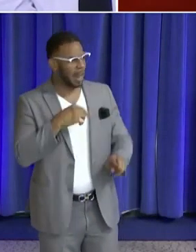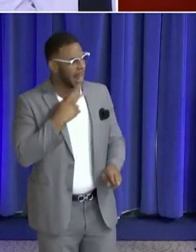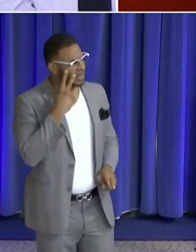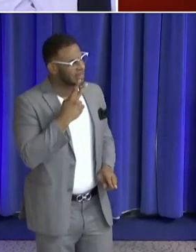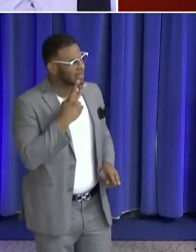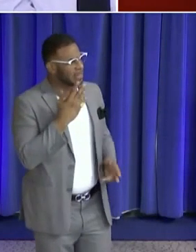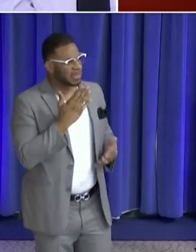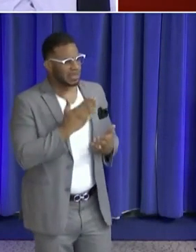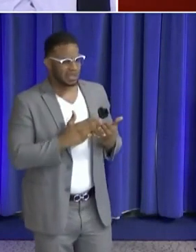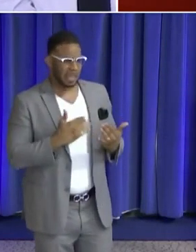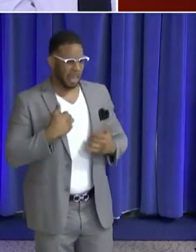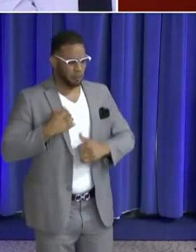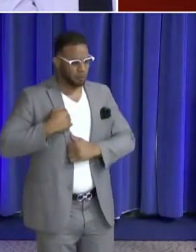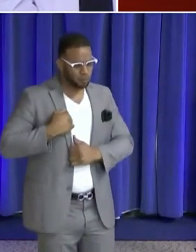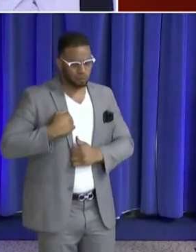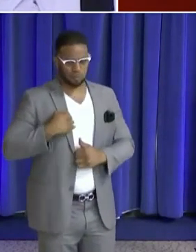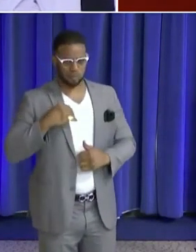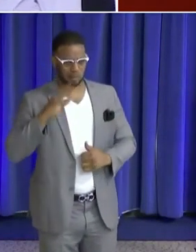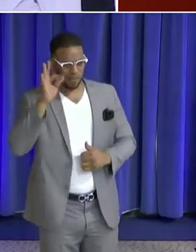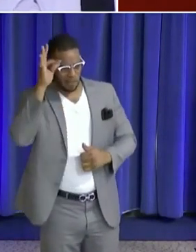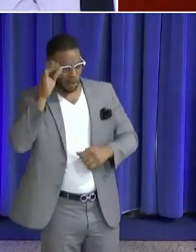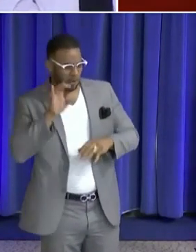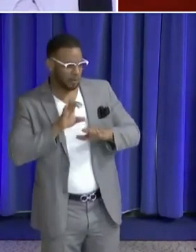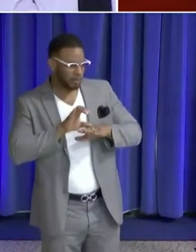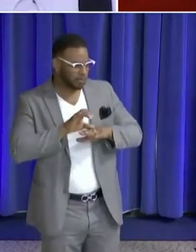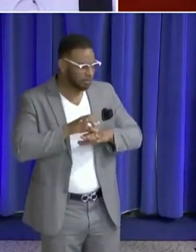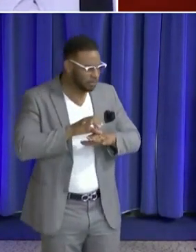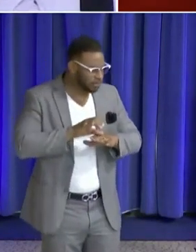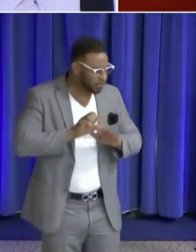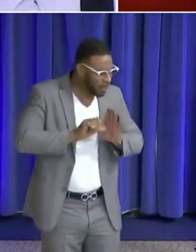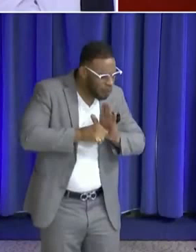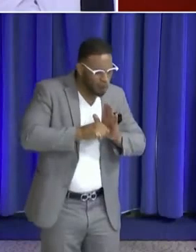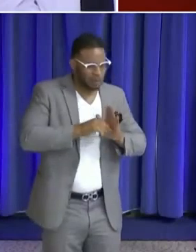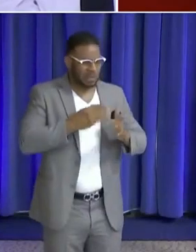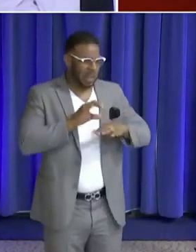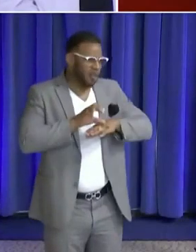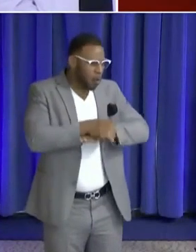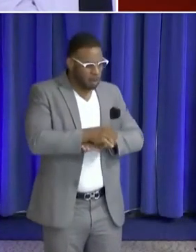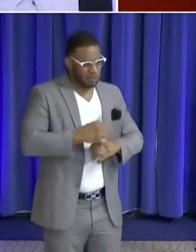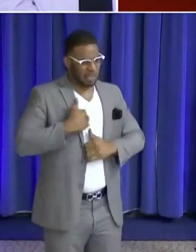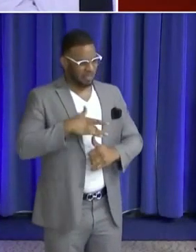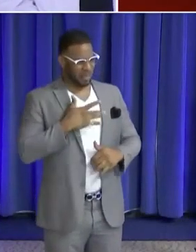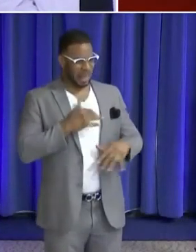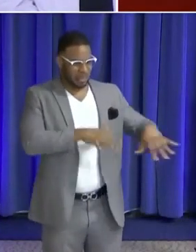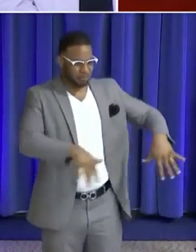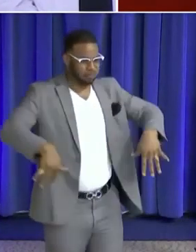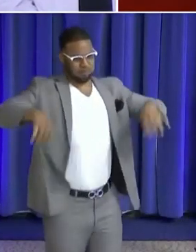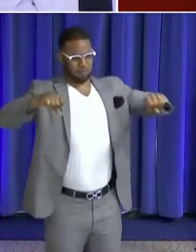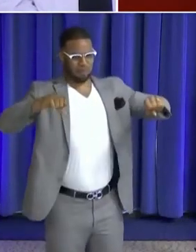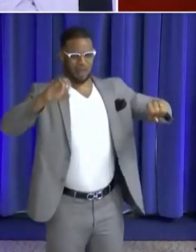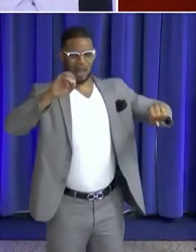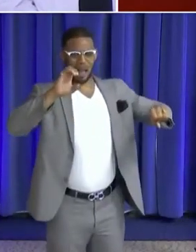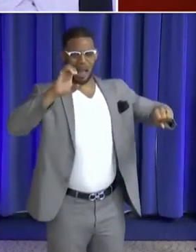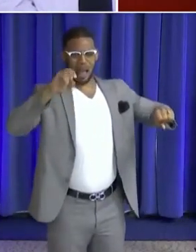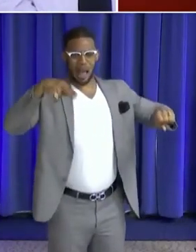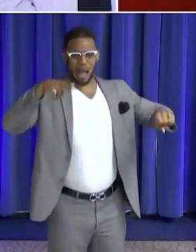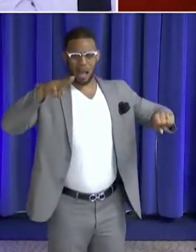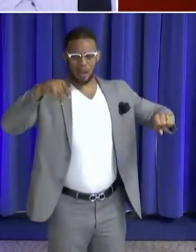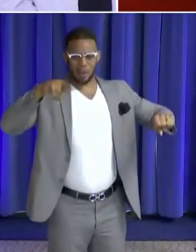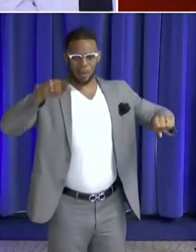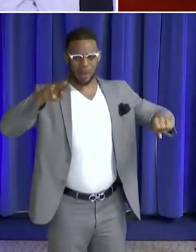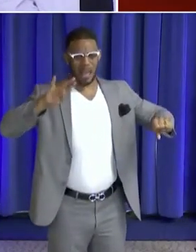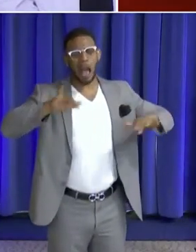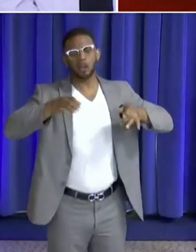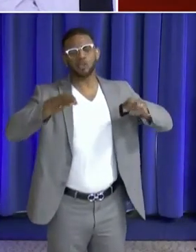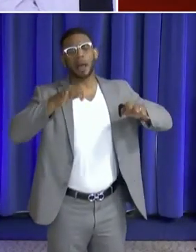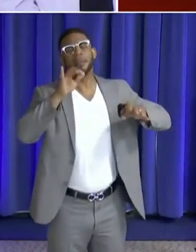the military vehicles, the federal enforcement agents on the streets feels like an occupation in some ways. How would you describe